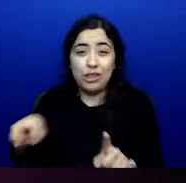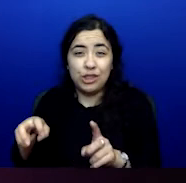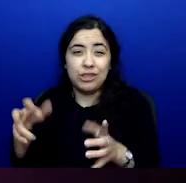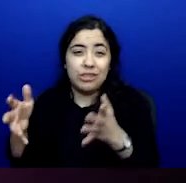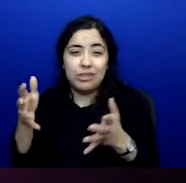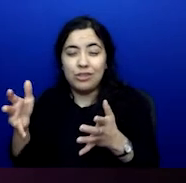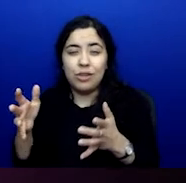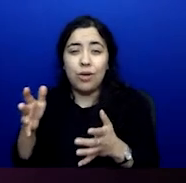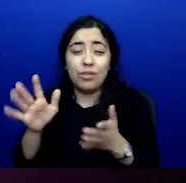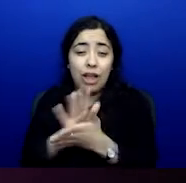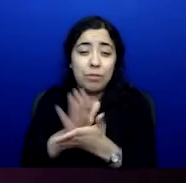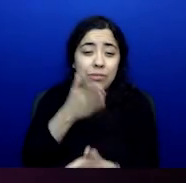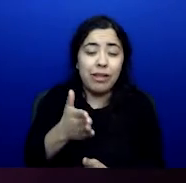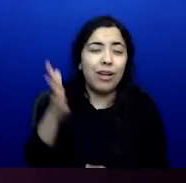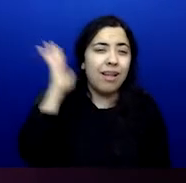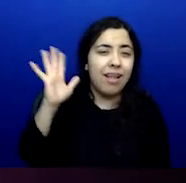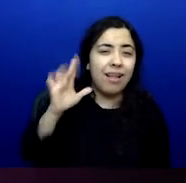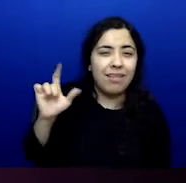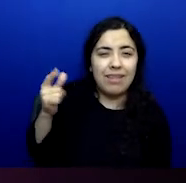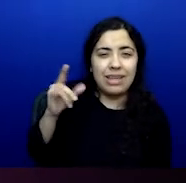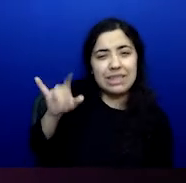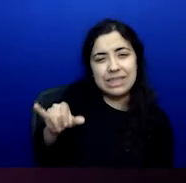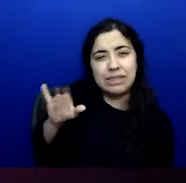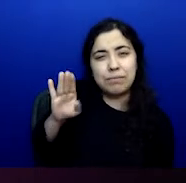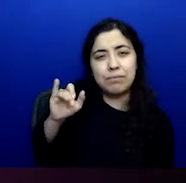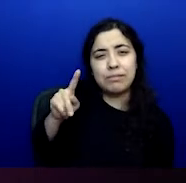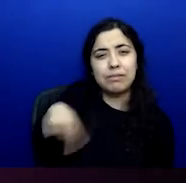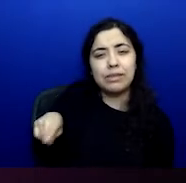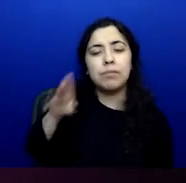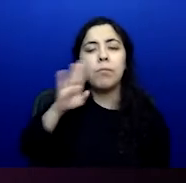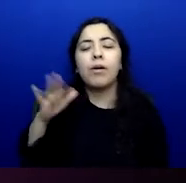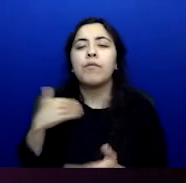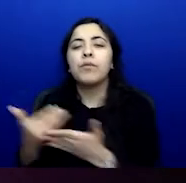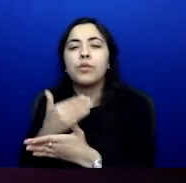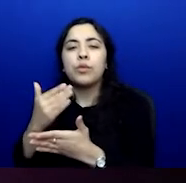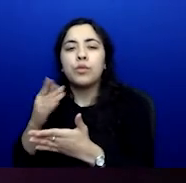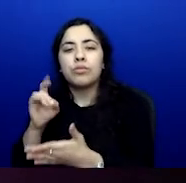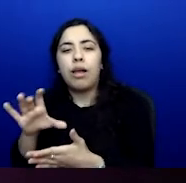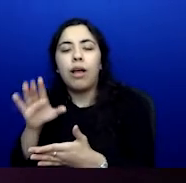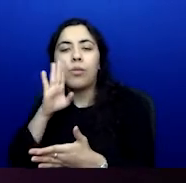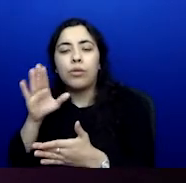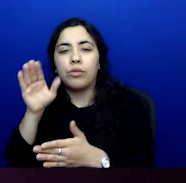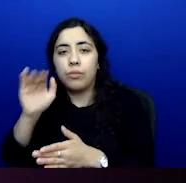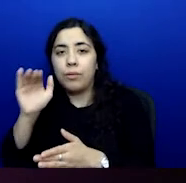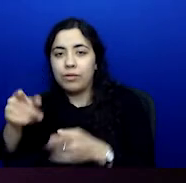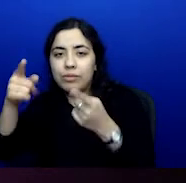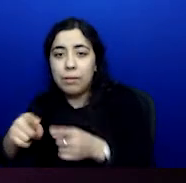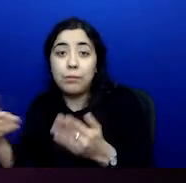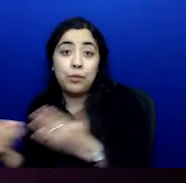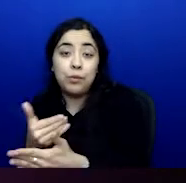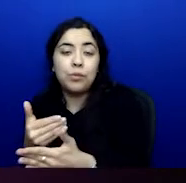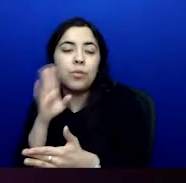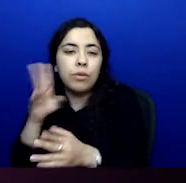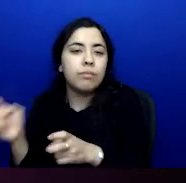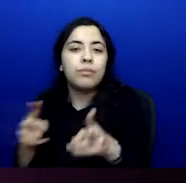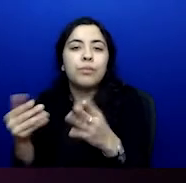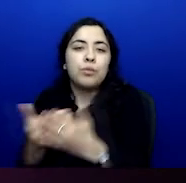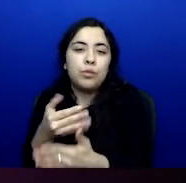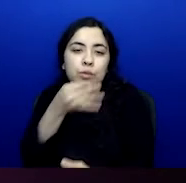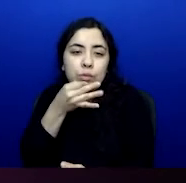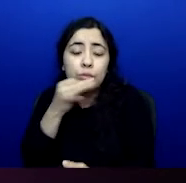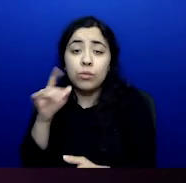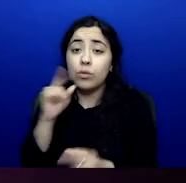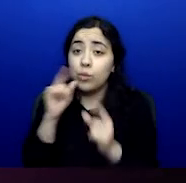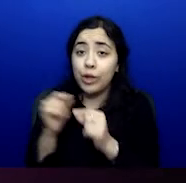are legacy, but there's a notice to remind you what's happening, and we'll get new docs up soon. If you want to keep up to date with us on Twitter, there's our